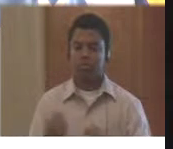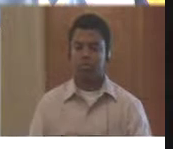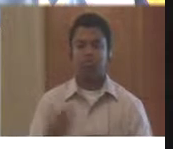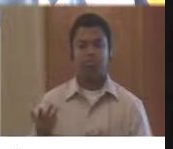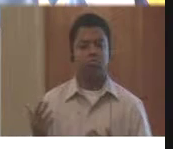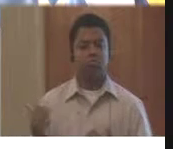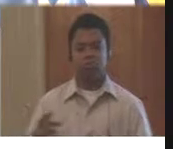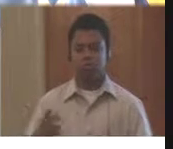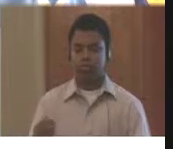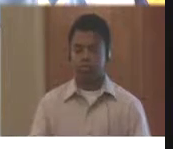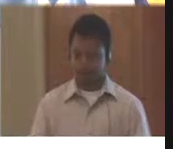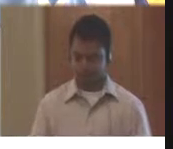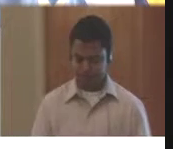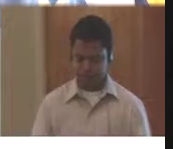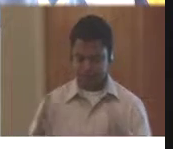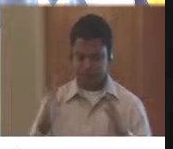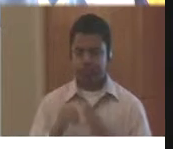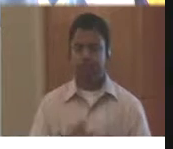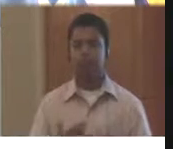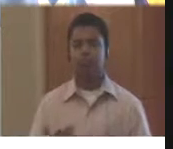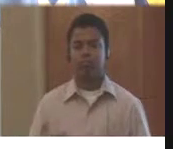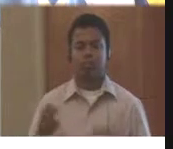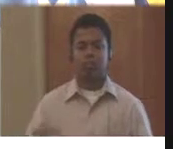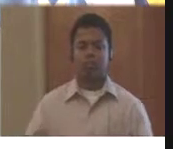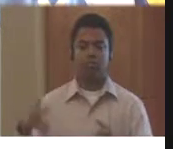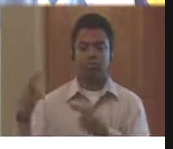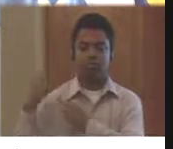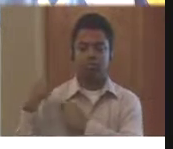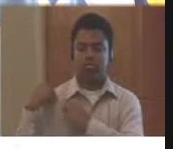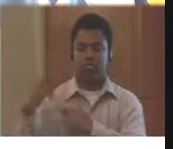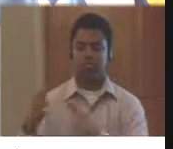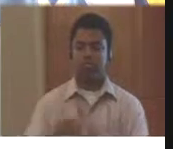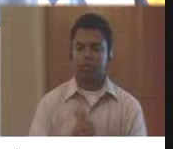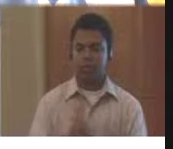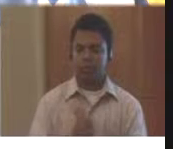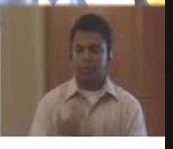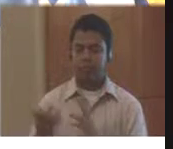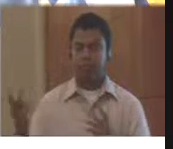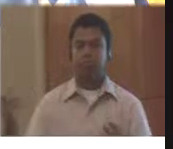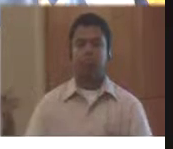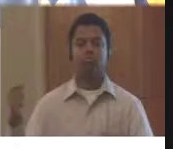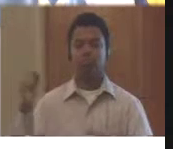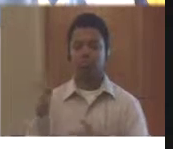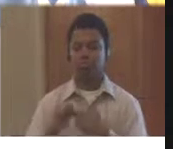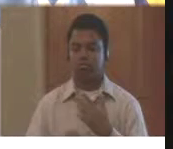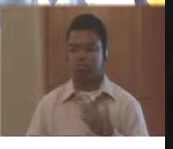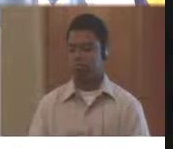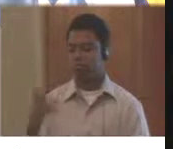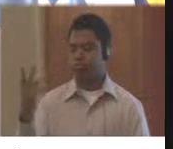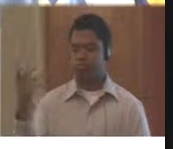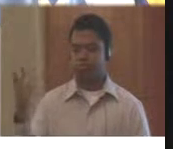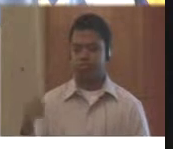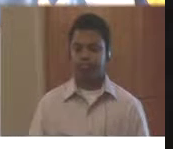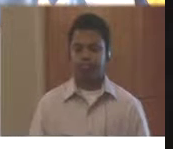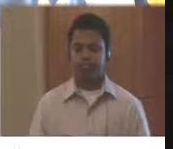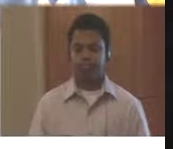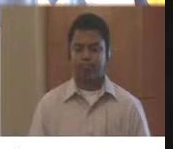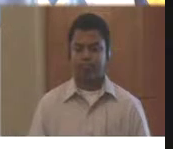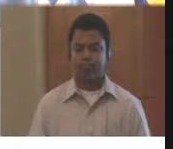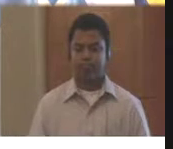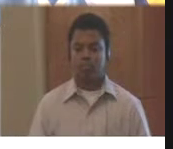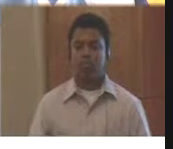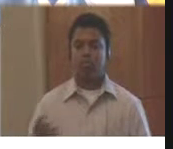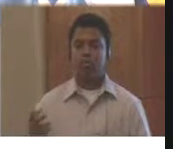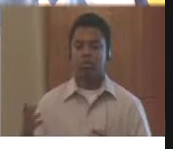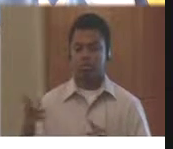want to be recognized as protagonists. And we have responsibilities, competencies, and specific powers and